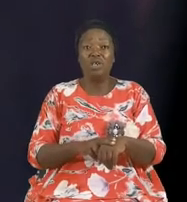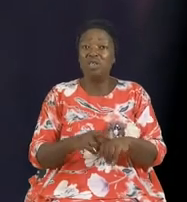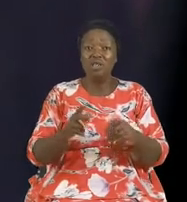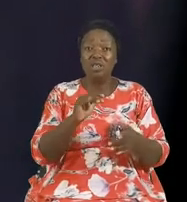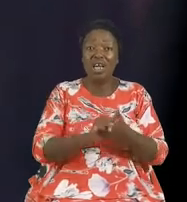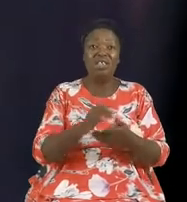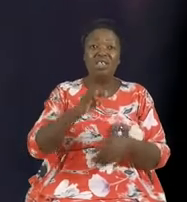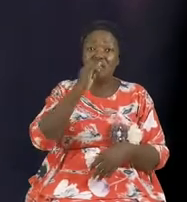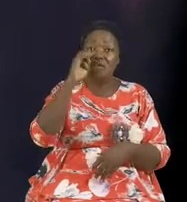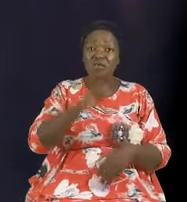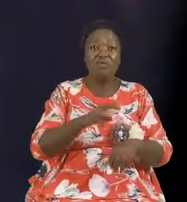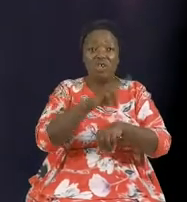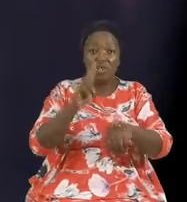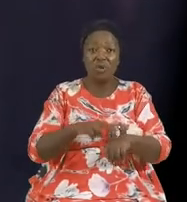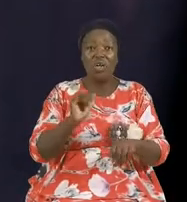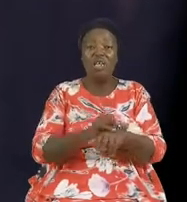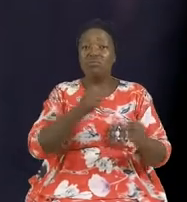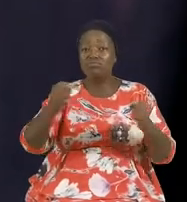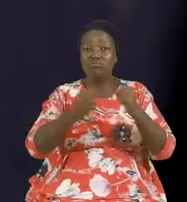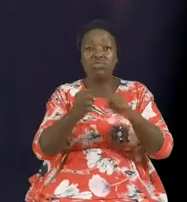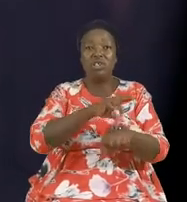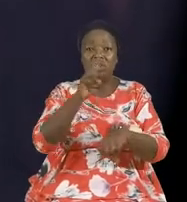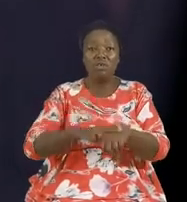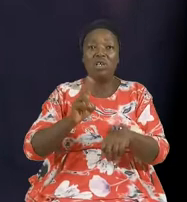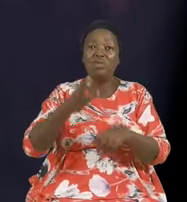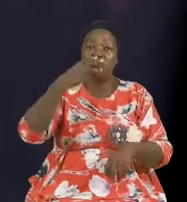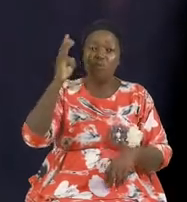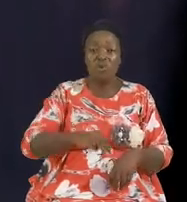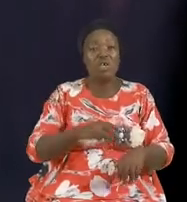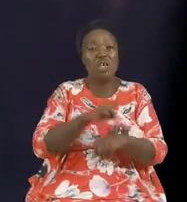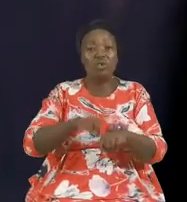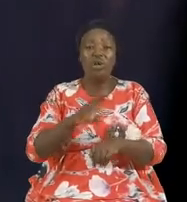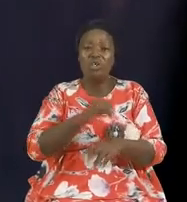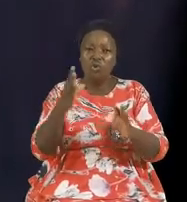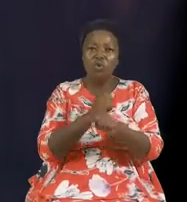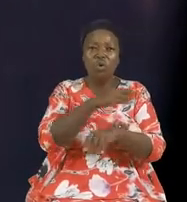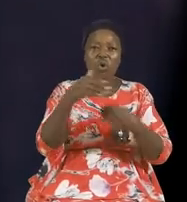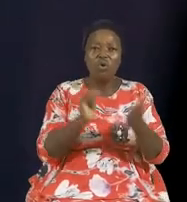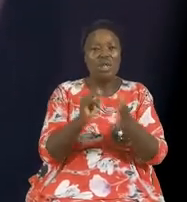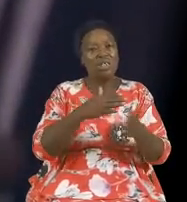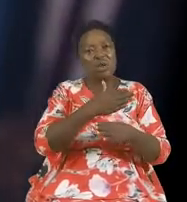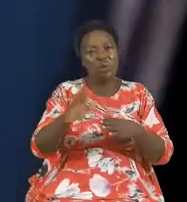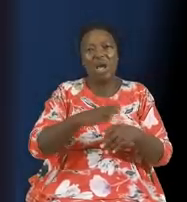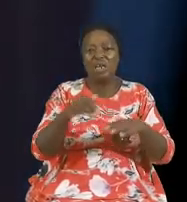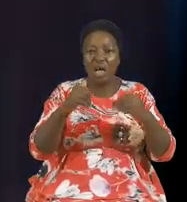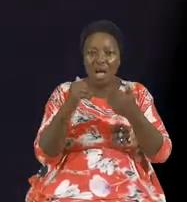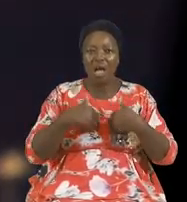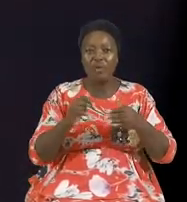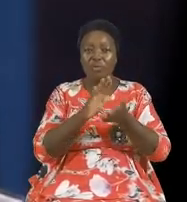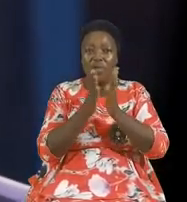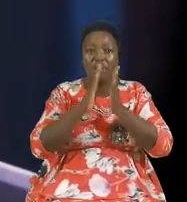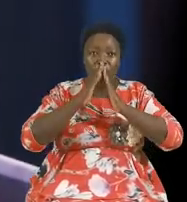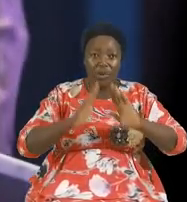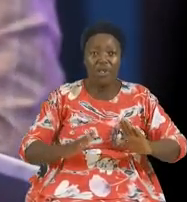all that nature, pugnacious nature, the fighting nature, the violent nature, he took all